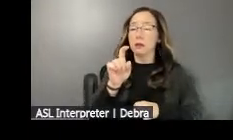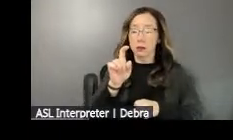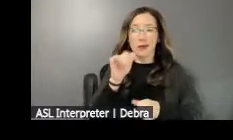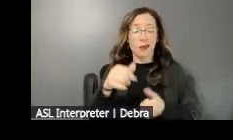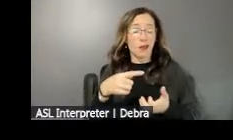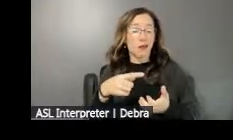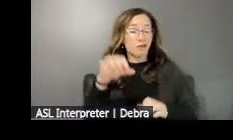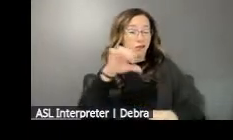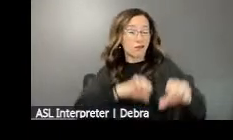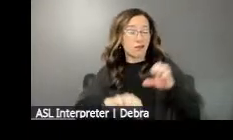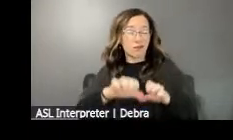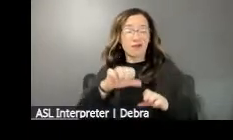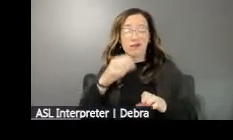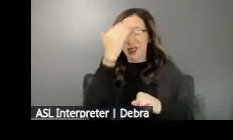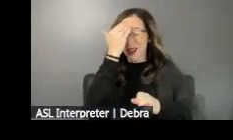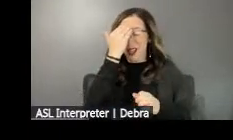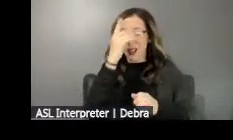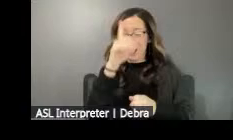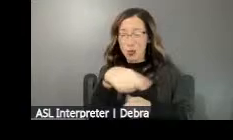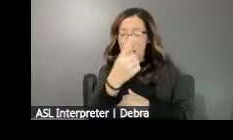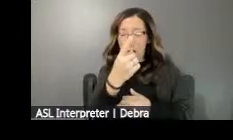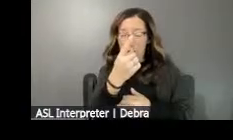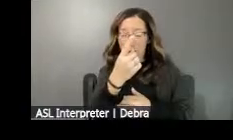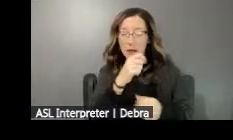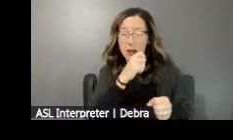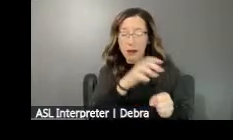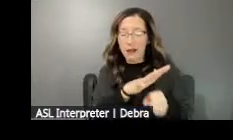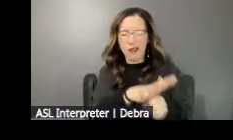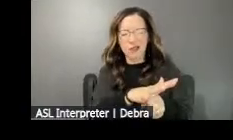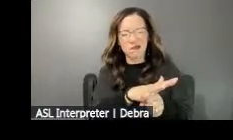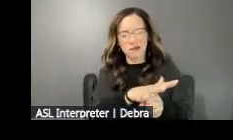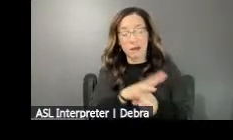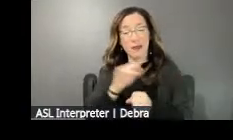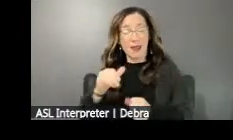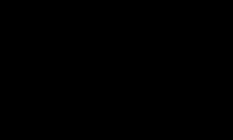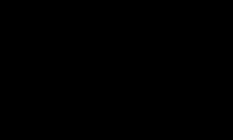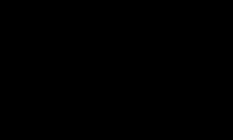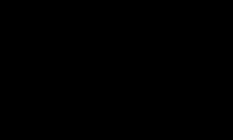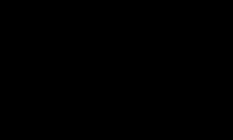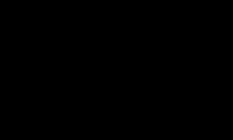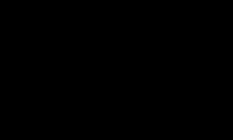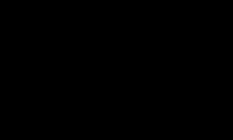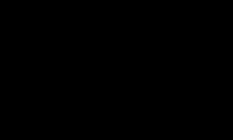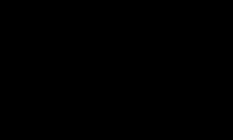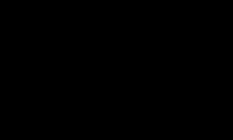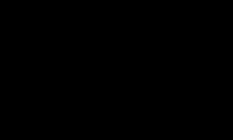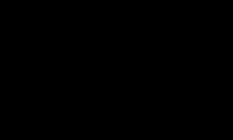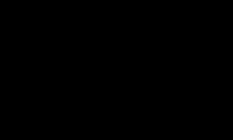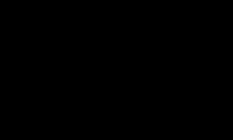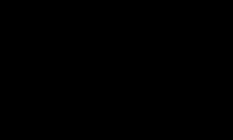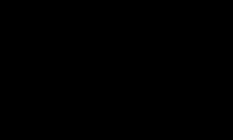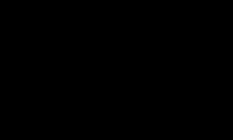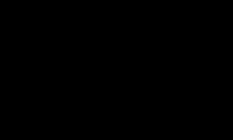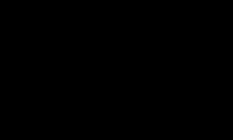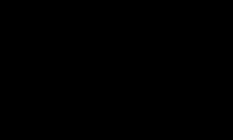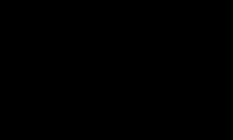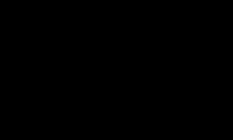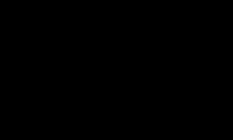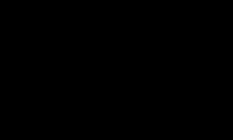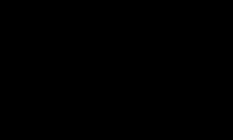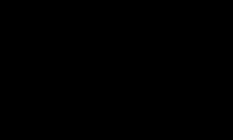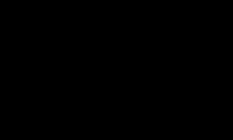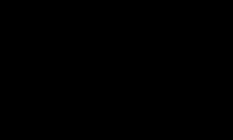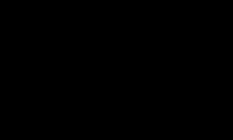scientific knowledge alone may not be enough, and that lived experience is an equally important source of knowledge, a source